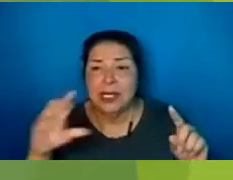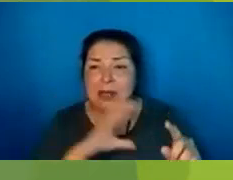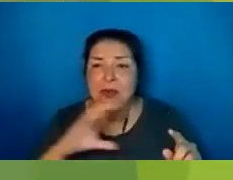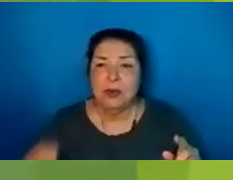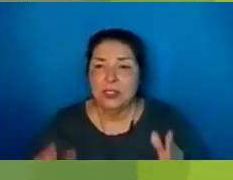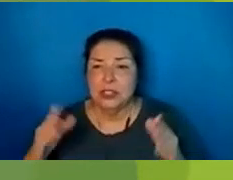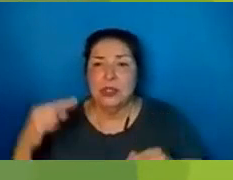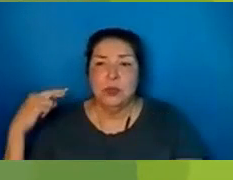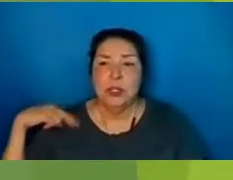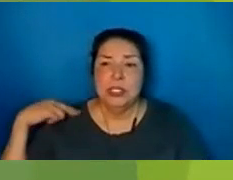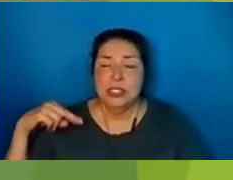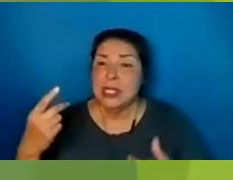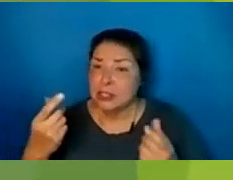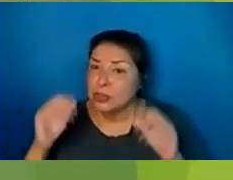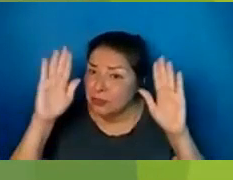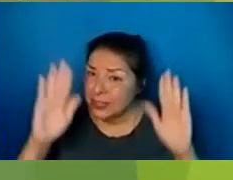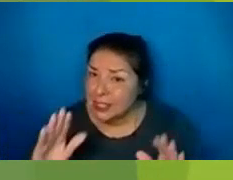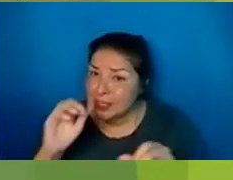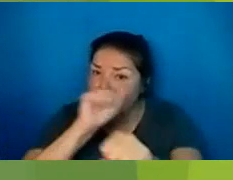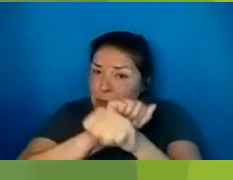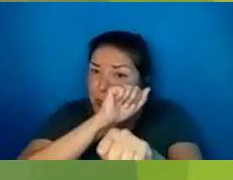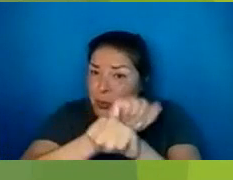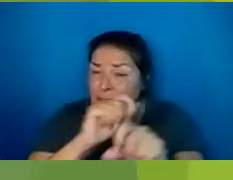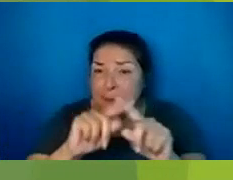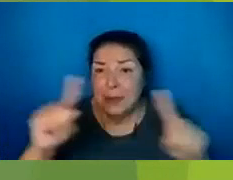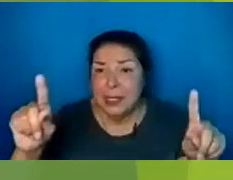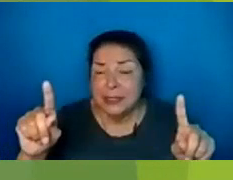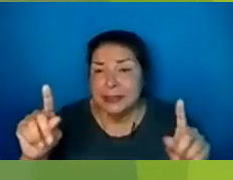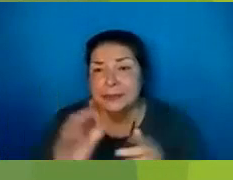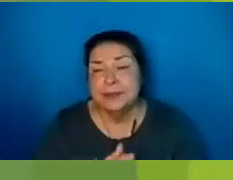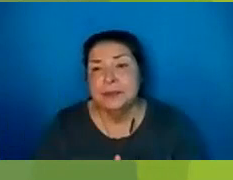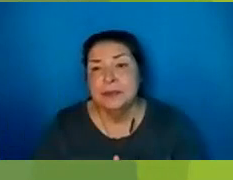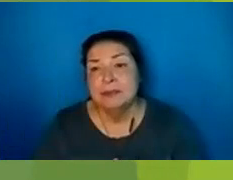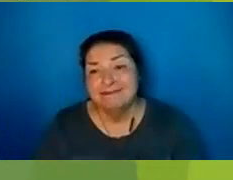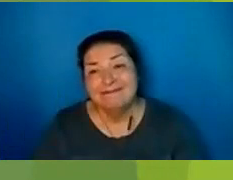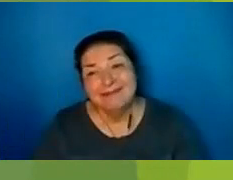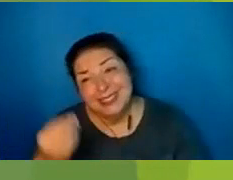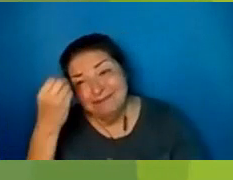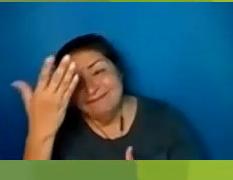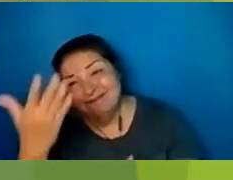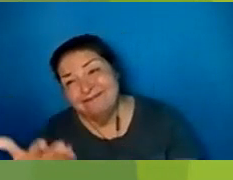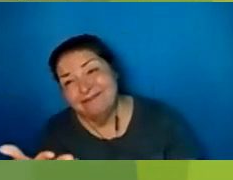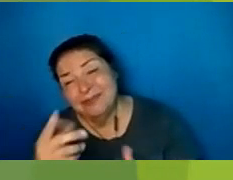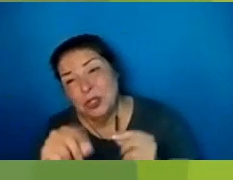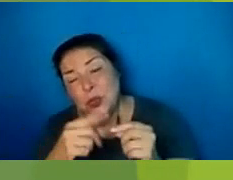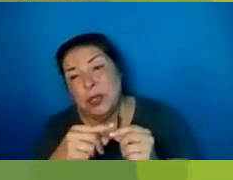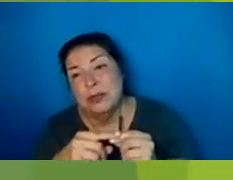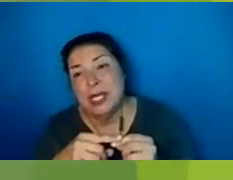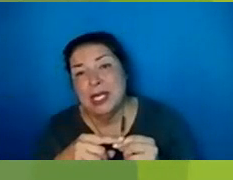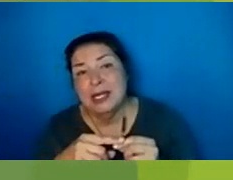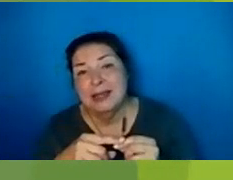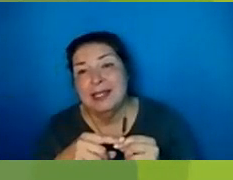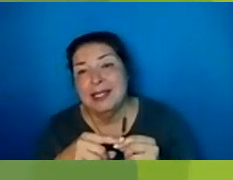do great work. But suffice to say, when they do fall from